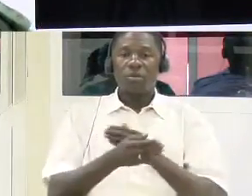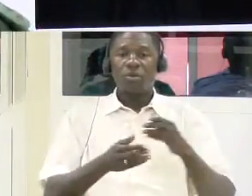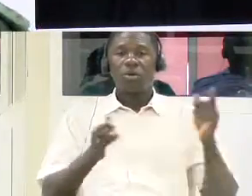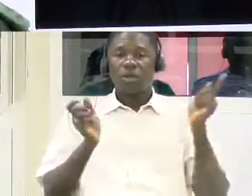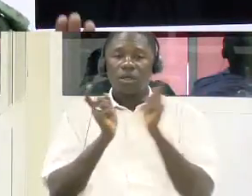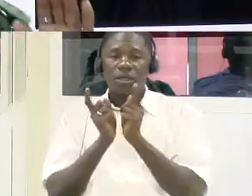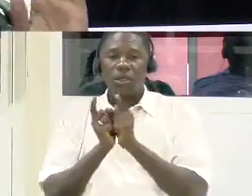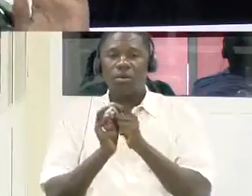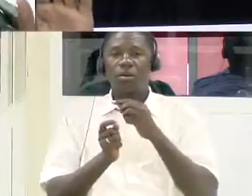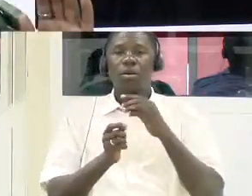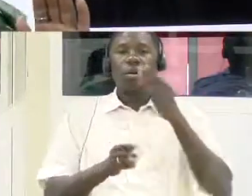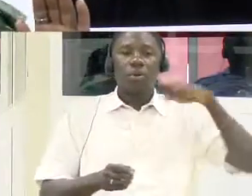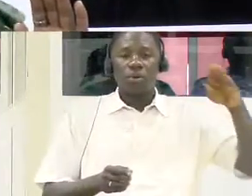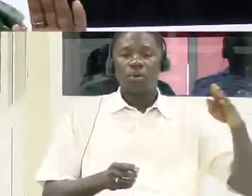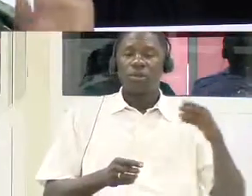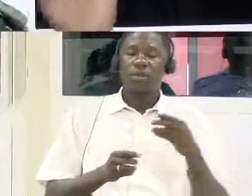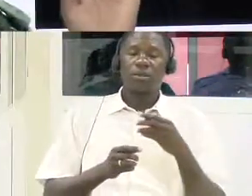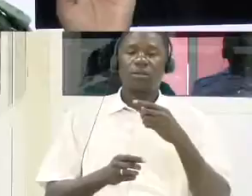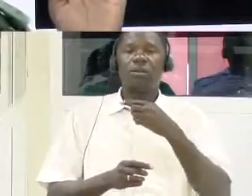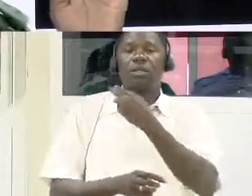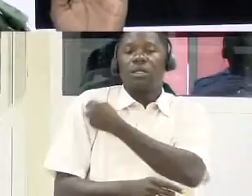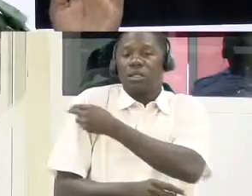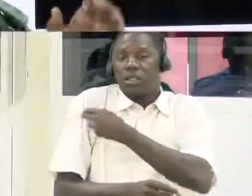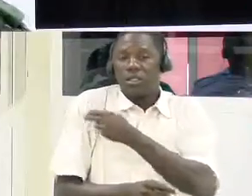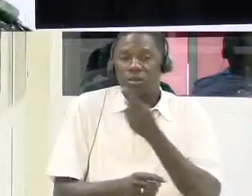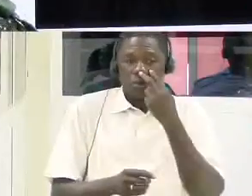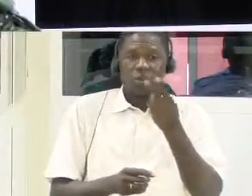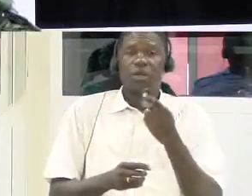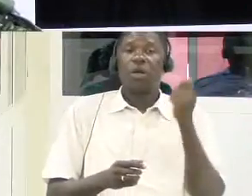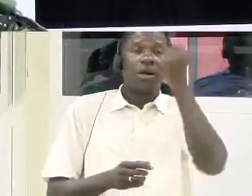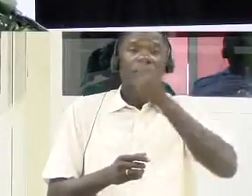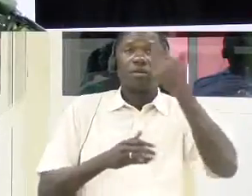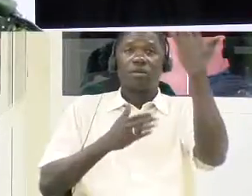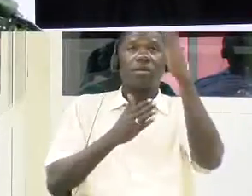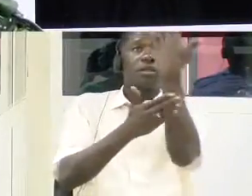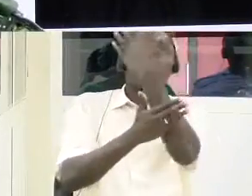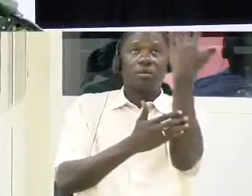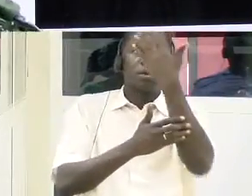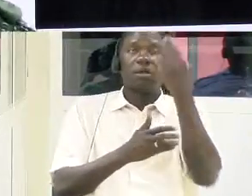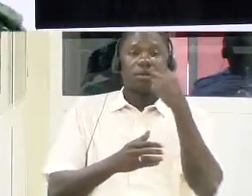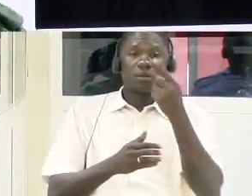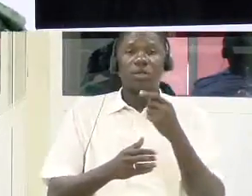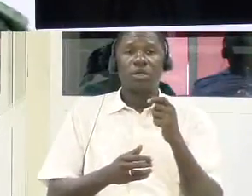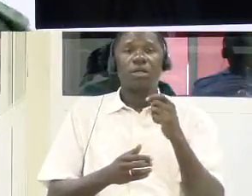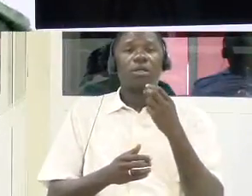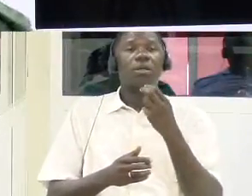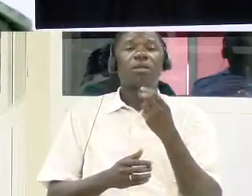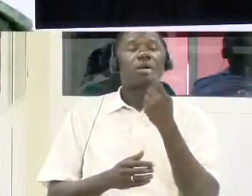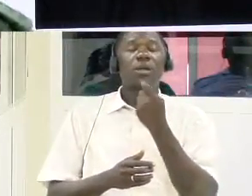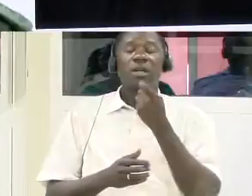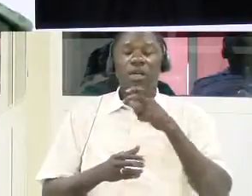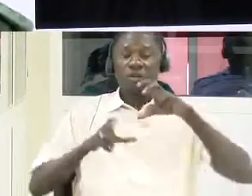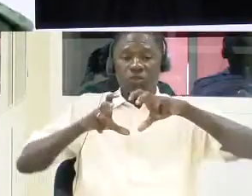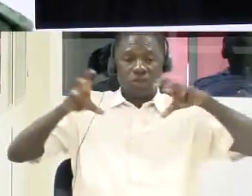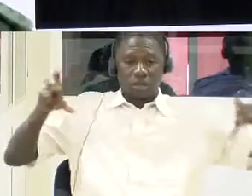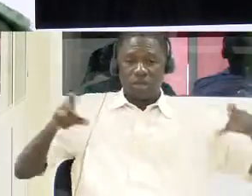you will see 2 Africell tabla, one on the left, one on the right, and there's a red container behind one of the Africell